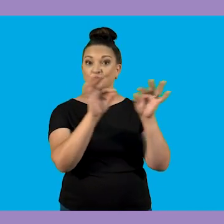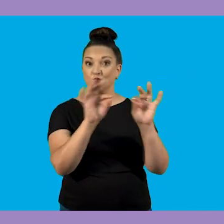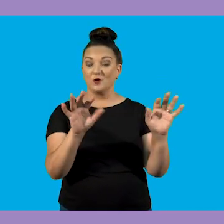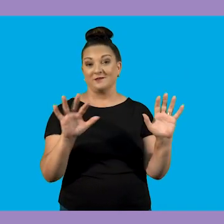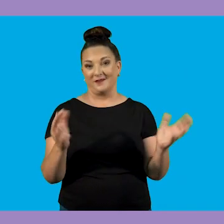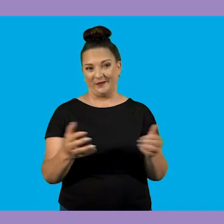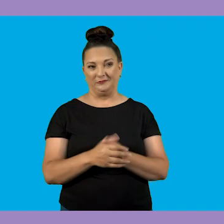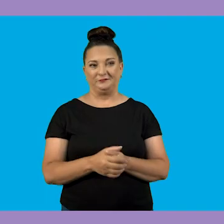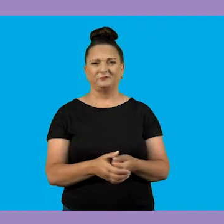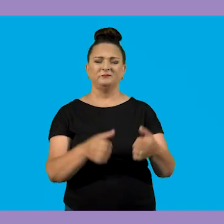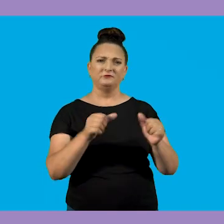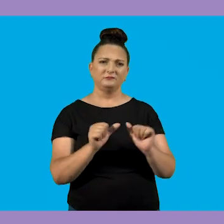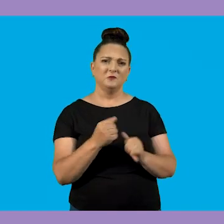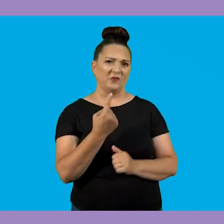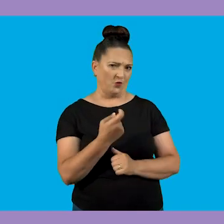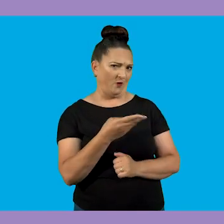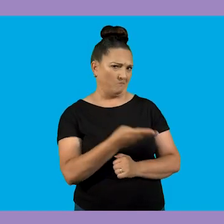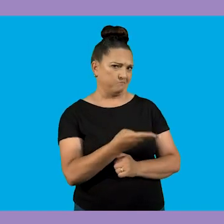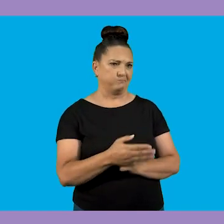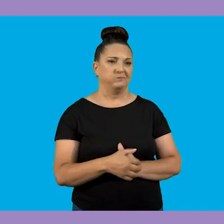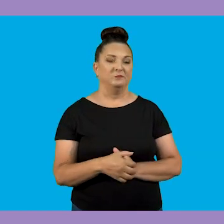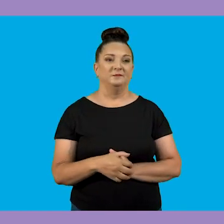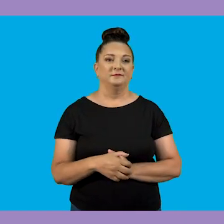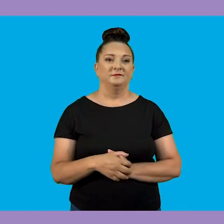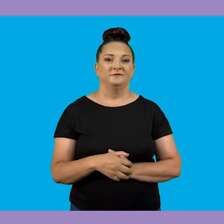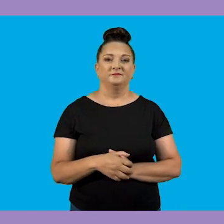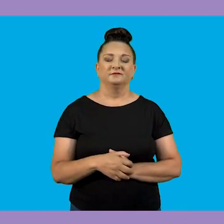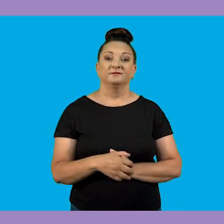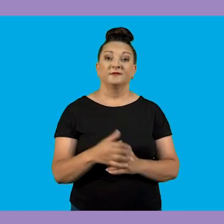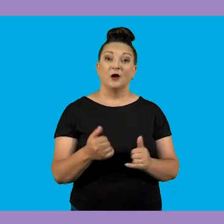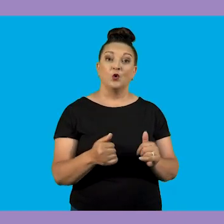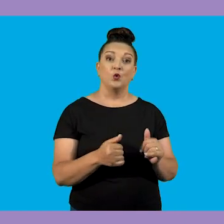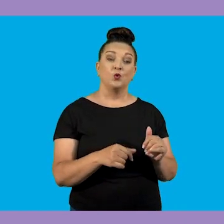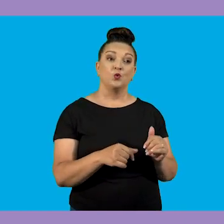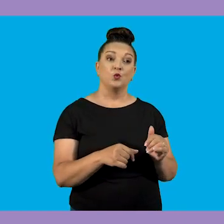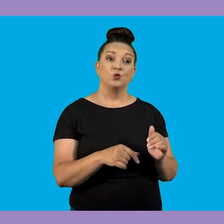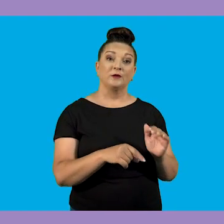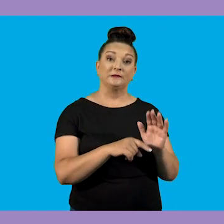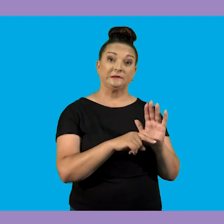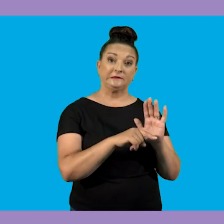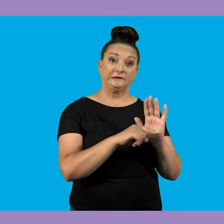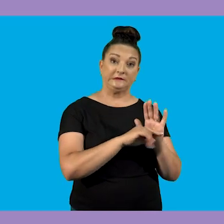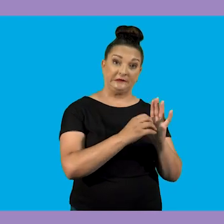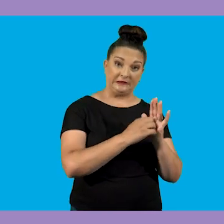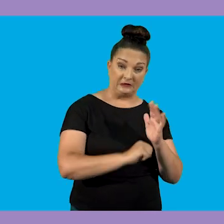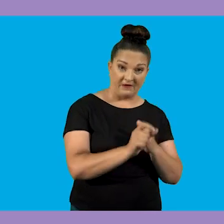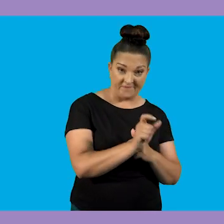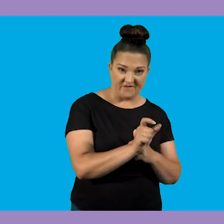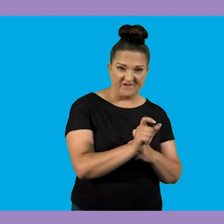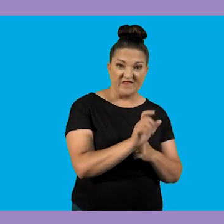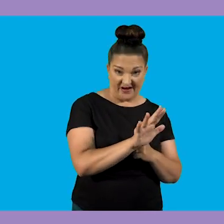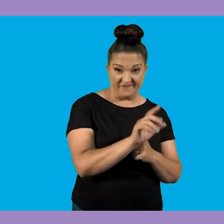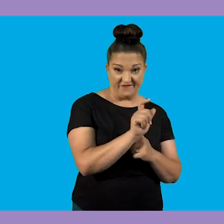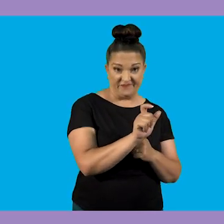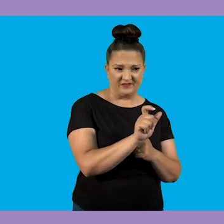words algebraically. Let's look at this one here at the bottom. So it says there, subtract 5 from a